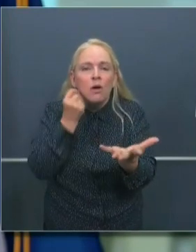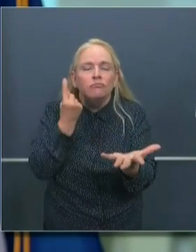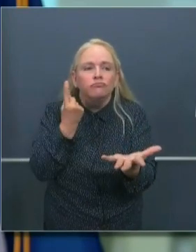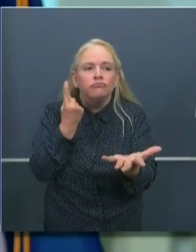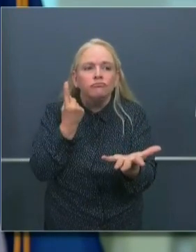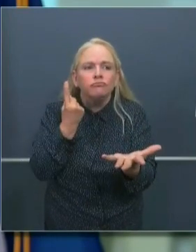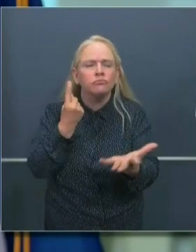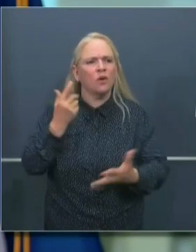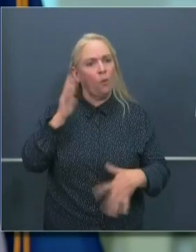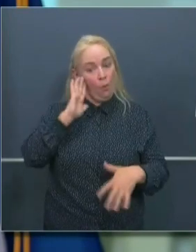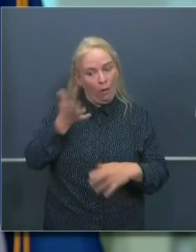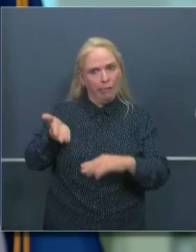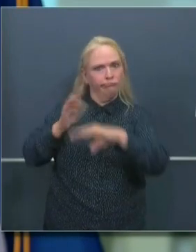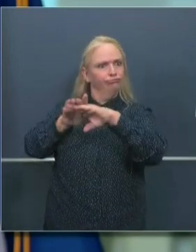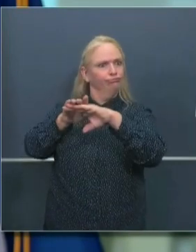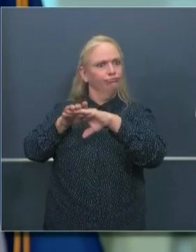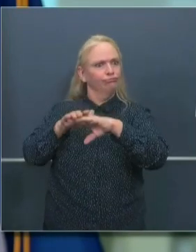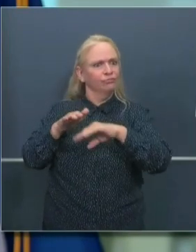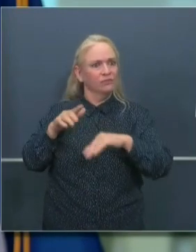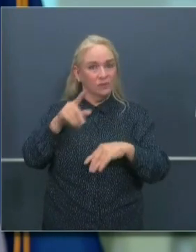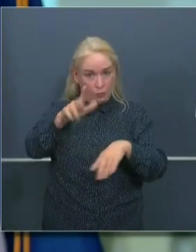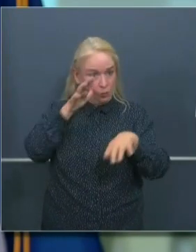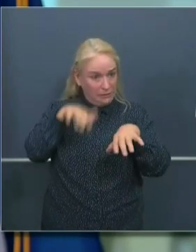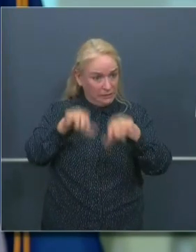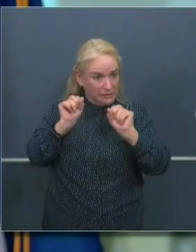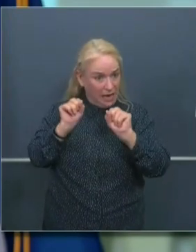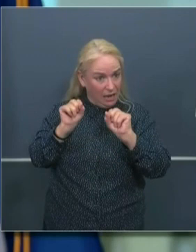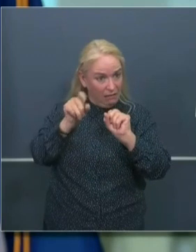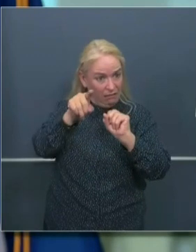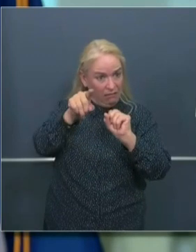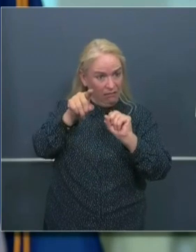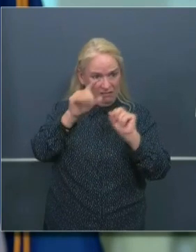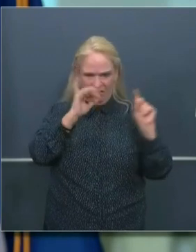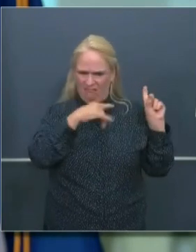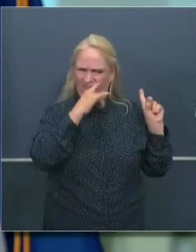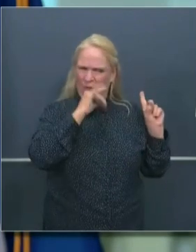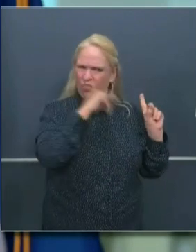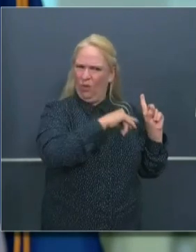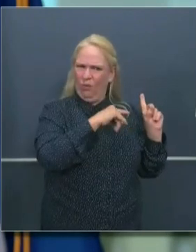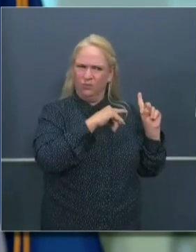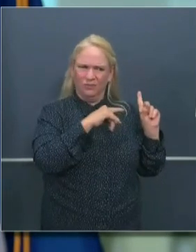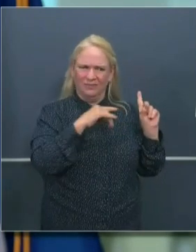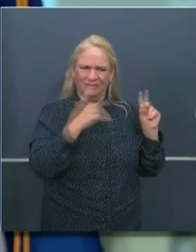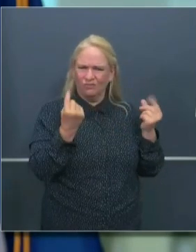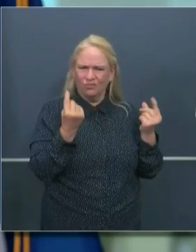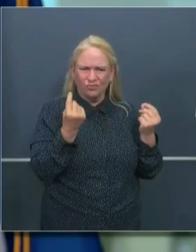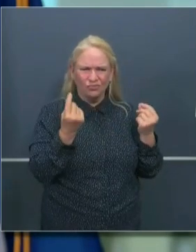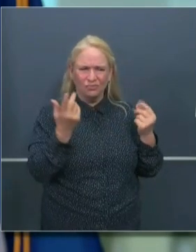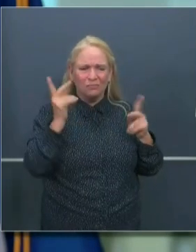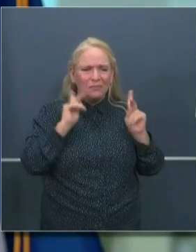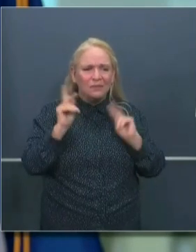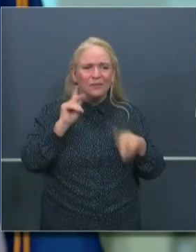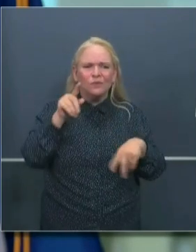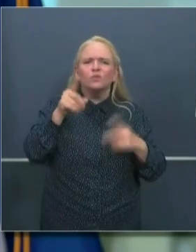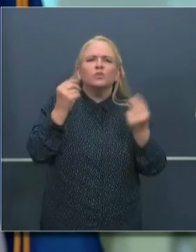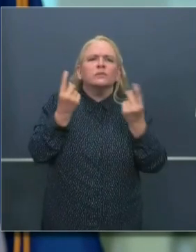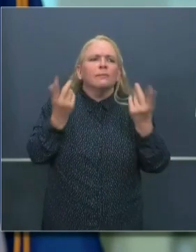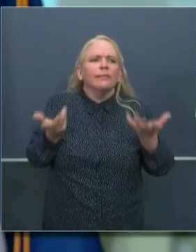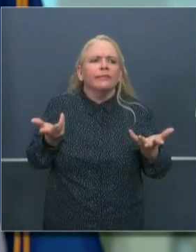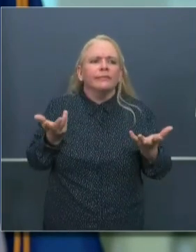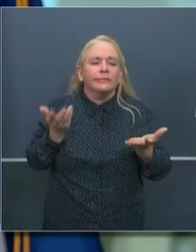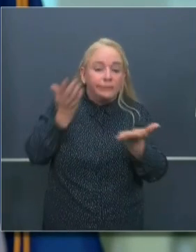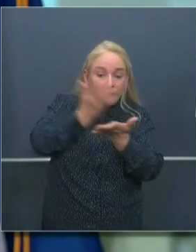surge occurs again. Are you going to take action against that and take some kind of measure to stop those kind of